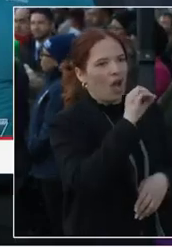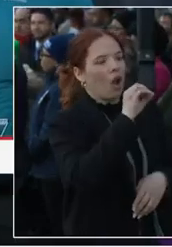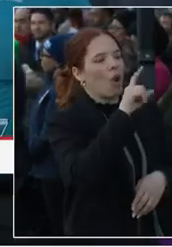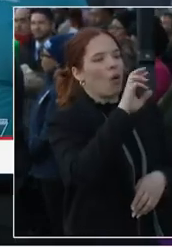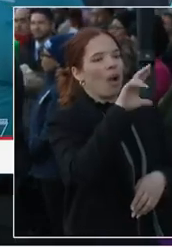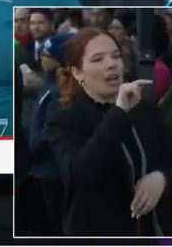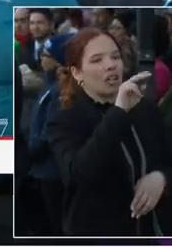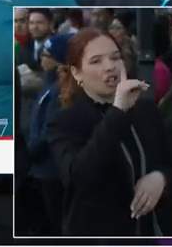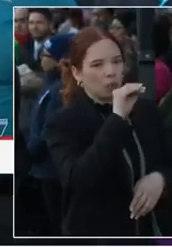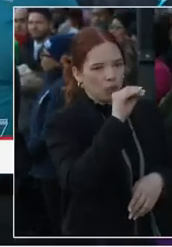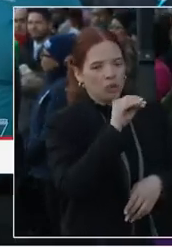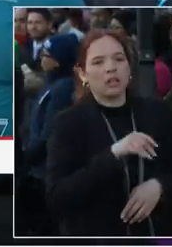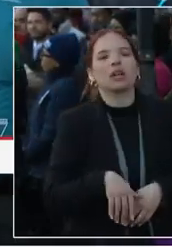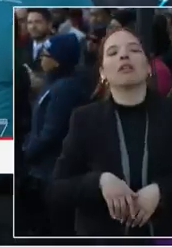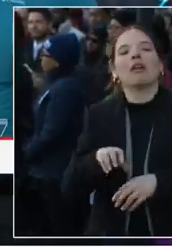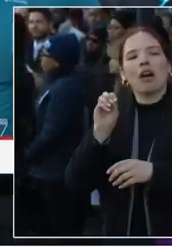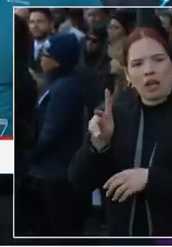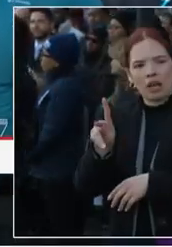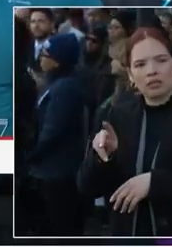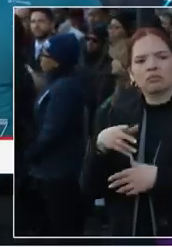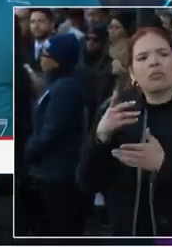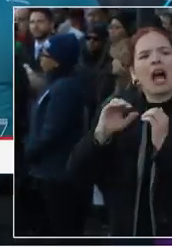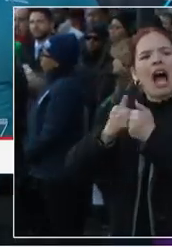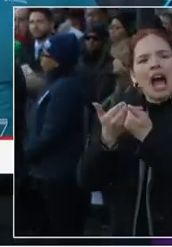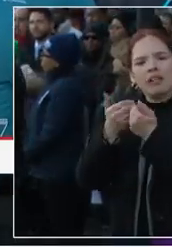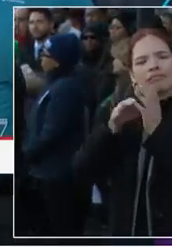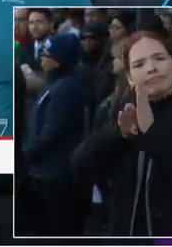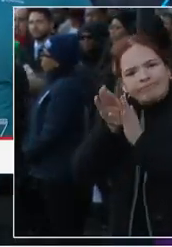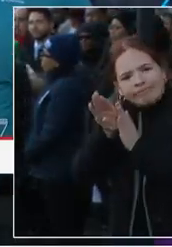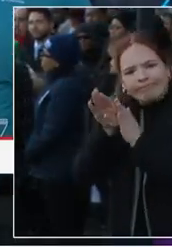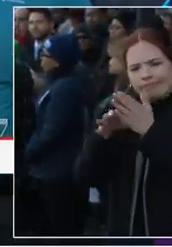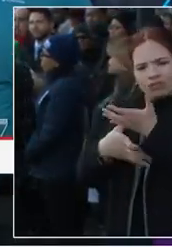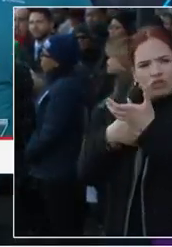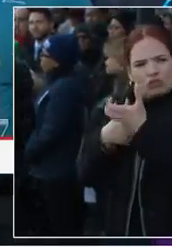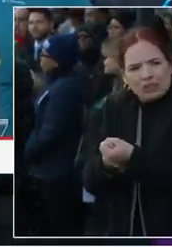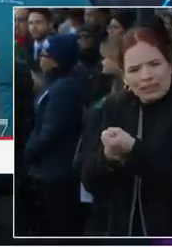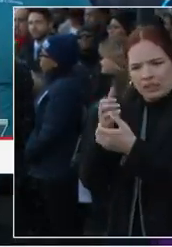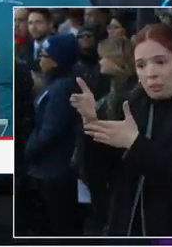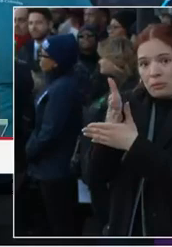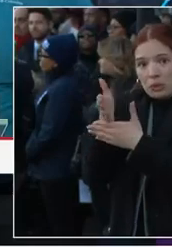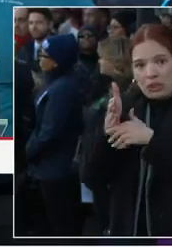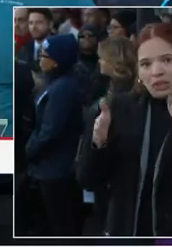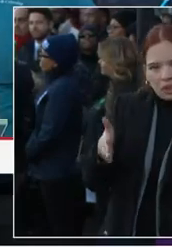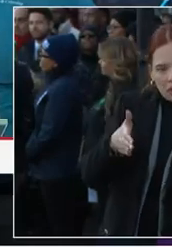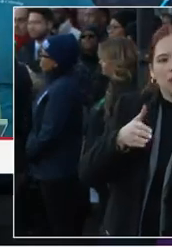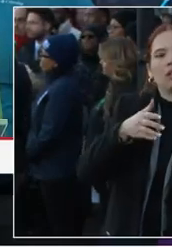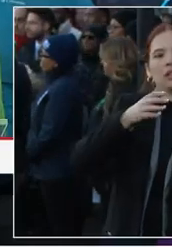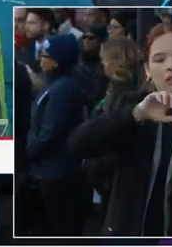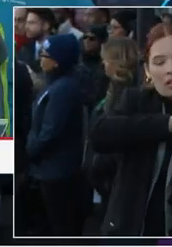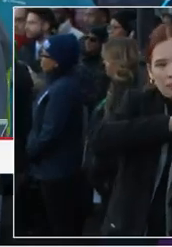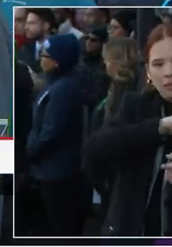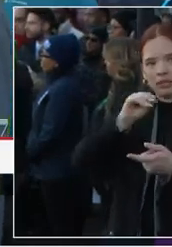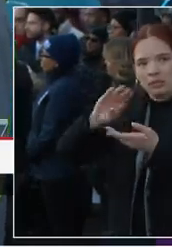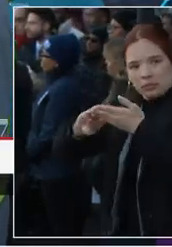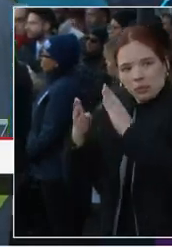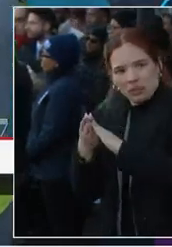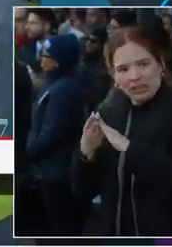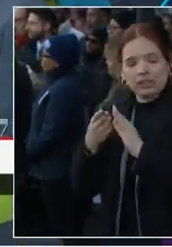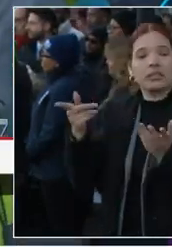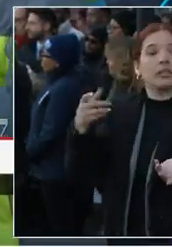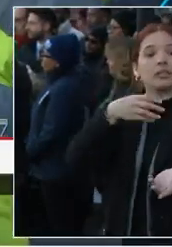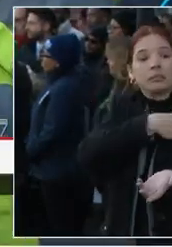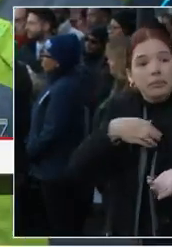how do we make sure we have trust between police and community? So, Deputy Mayor, Chief, if you want to address